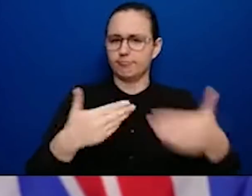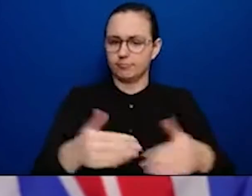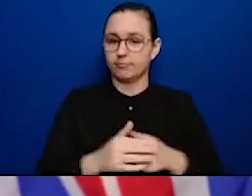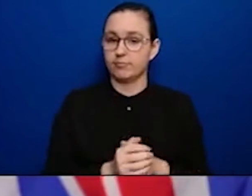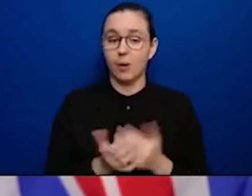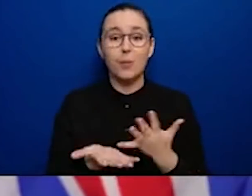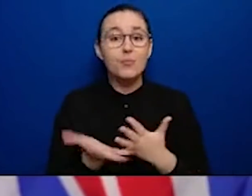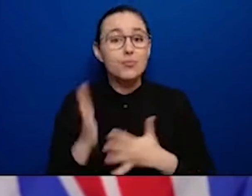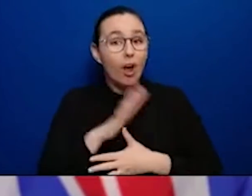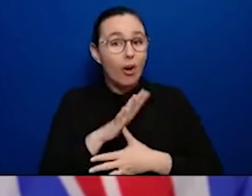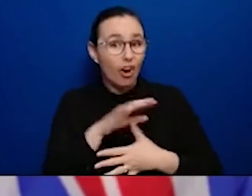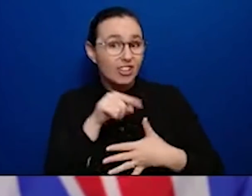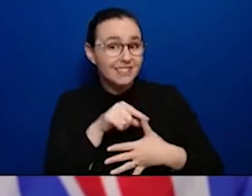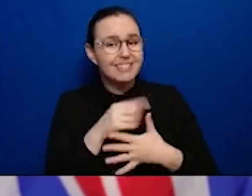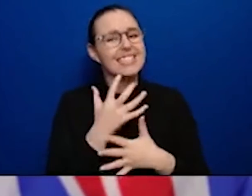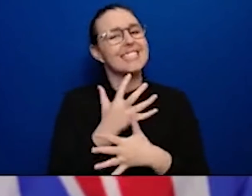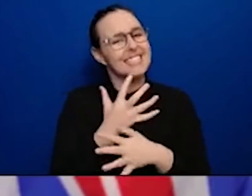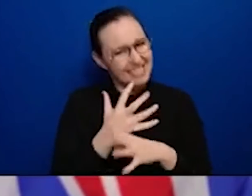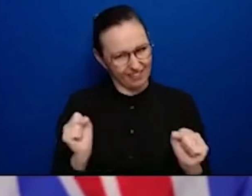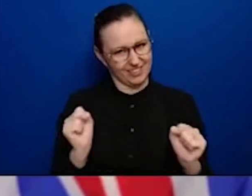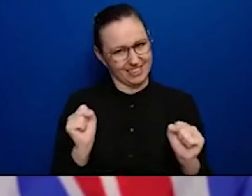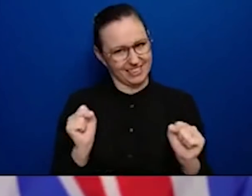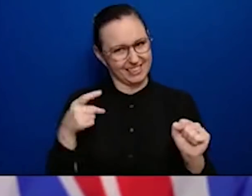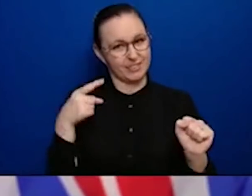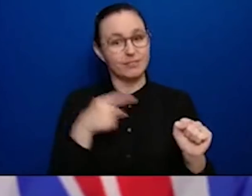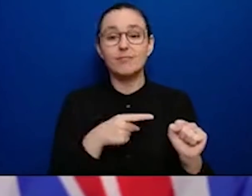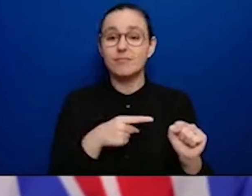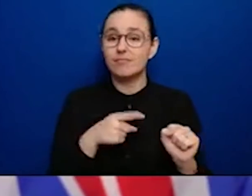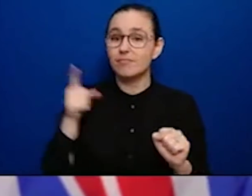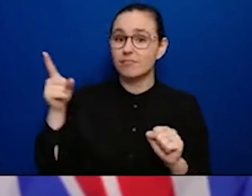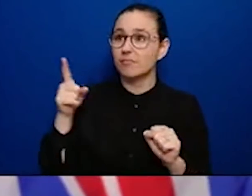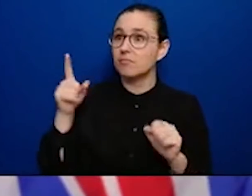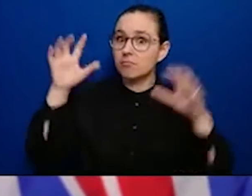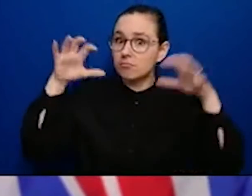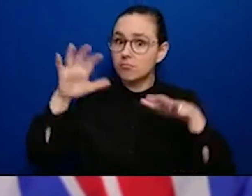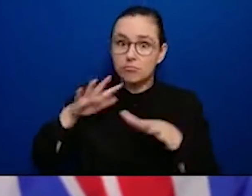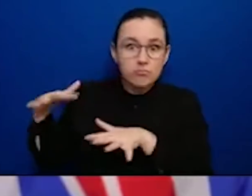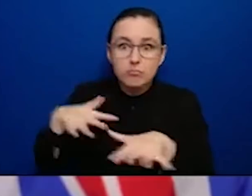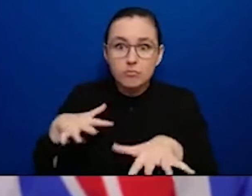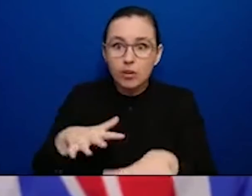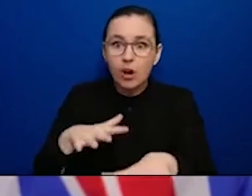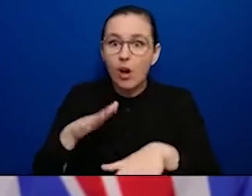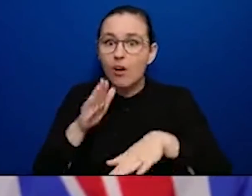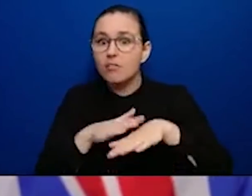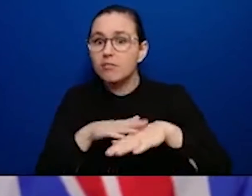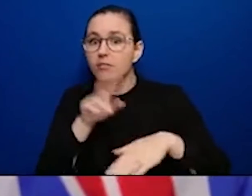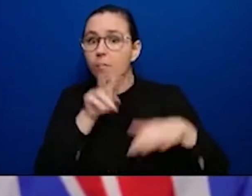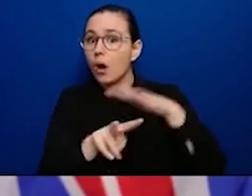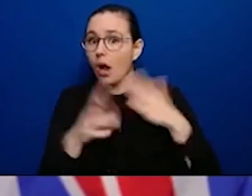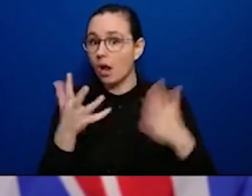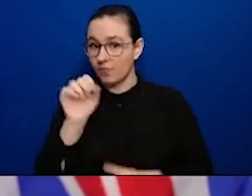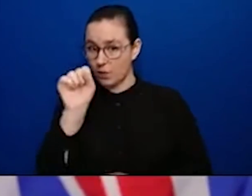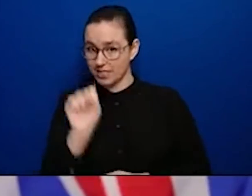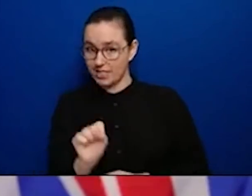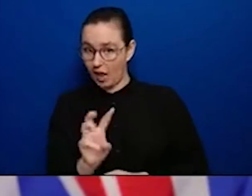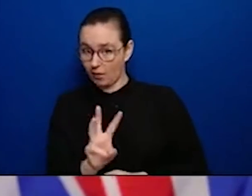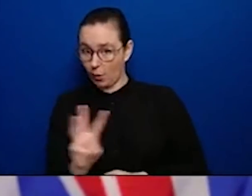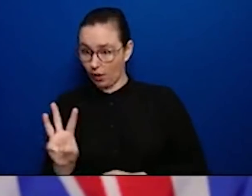public safety. The River Forecast Centre issued several flood warnings and watches this morning for southwest BC and the Central